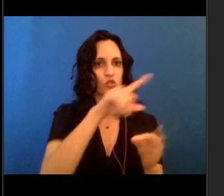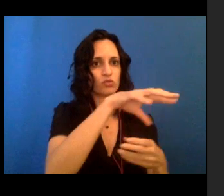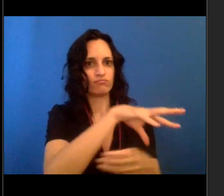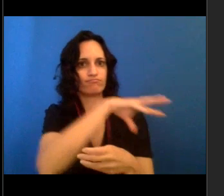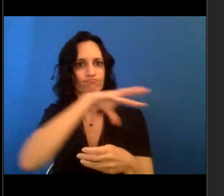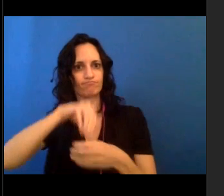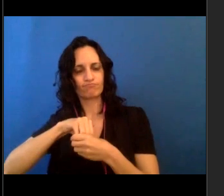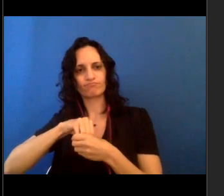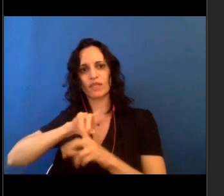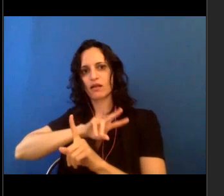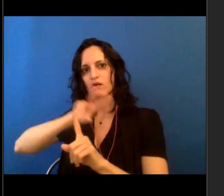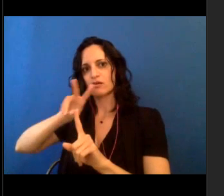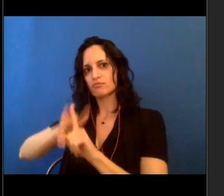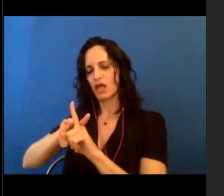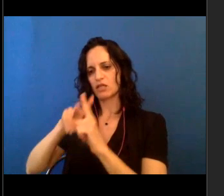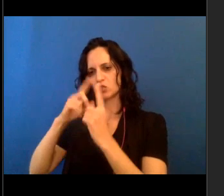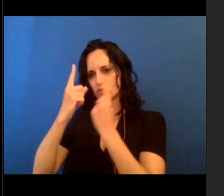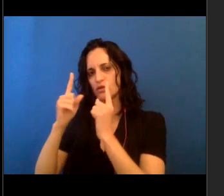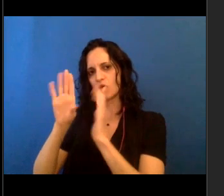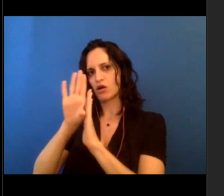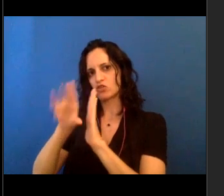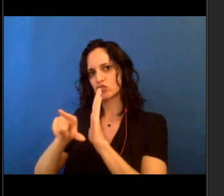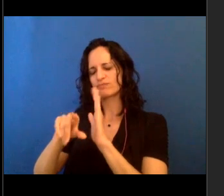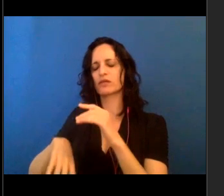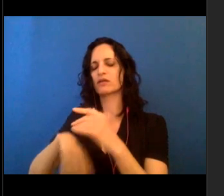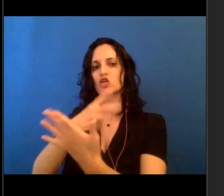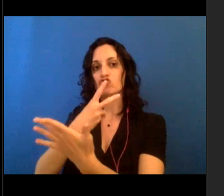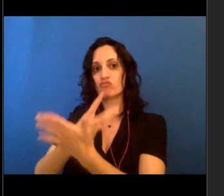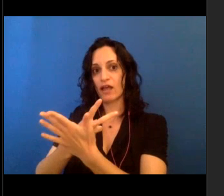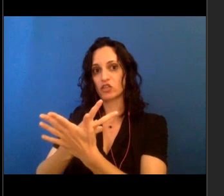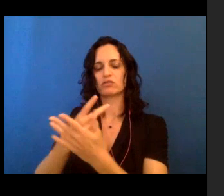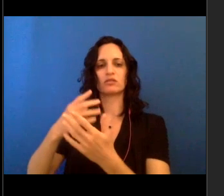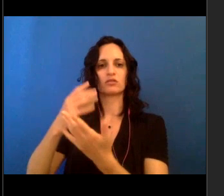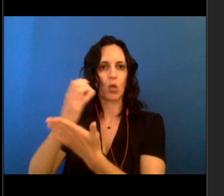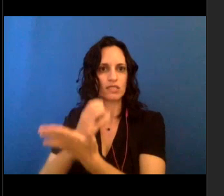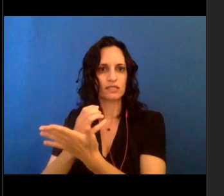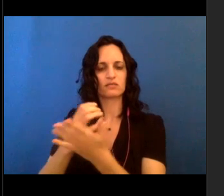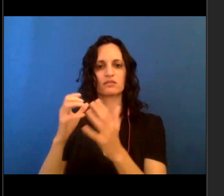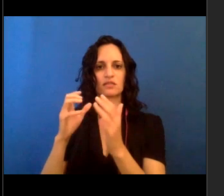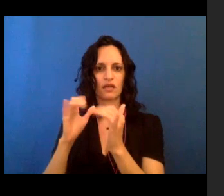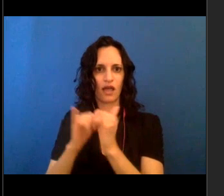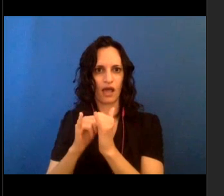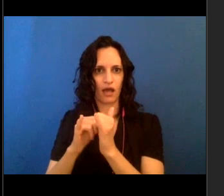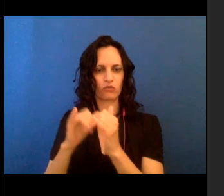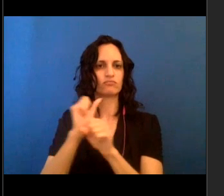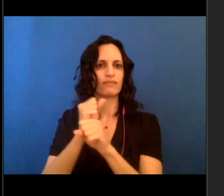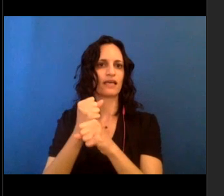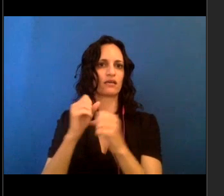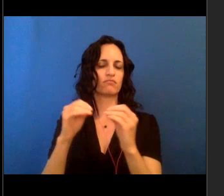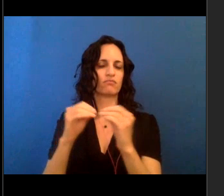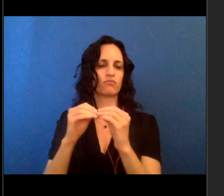courses more relevant, more inclusive for kind of how education is today, right now.